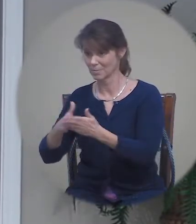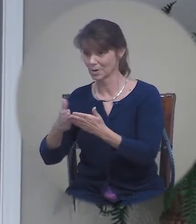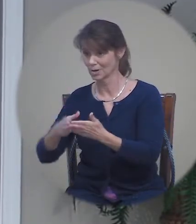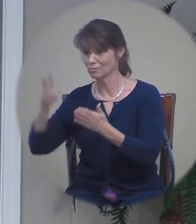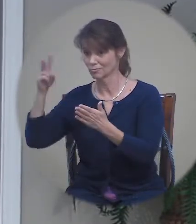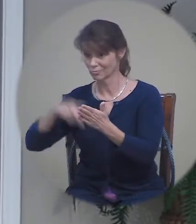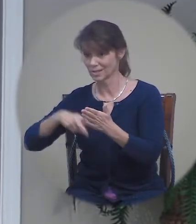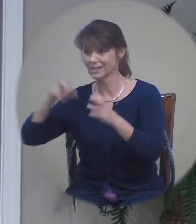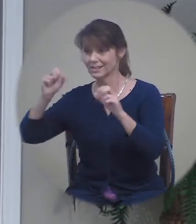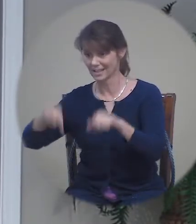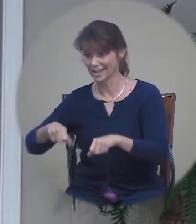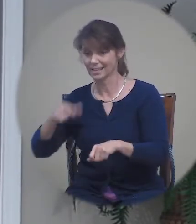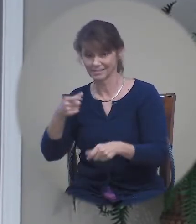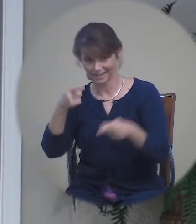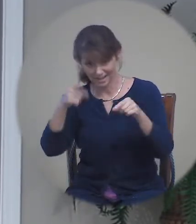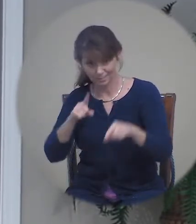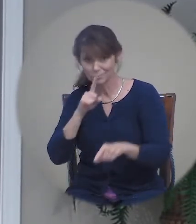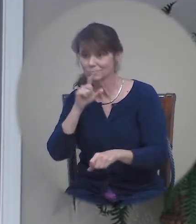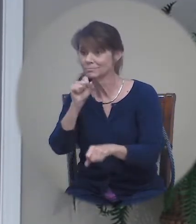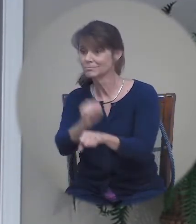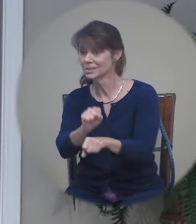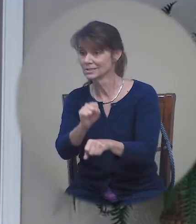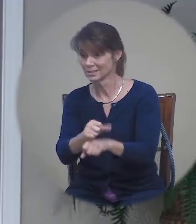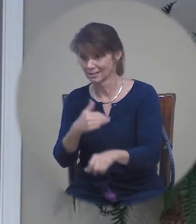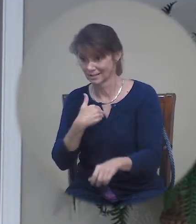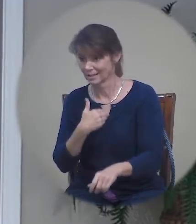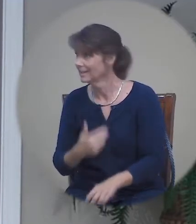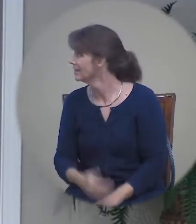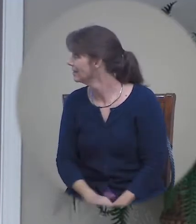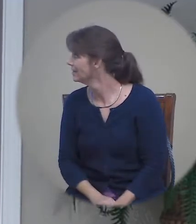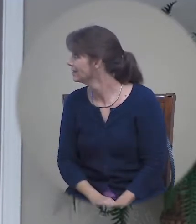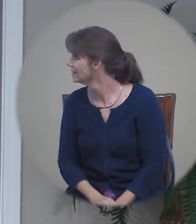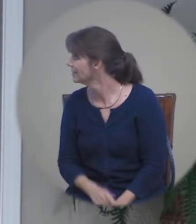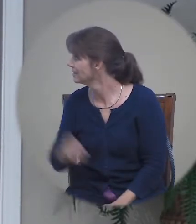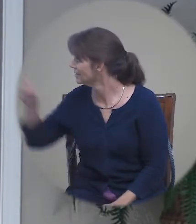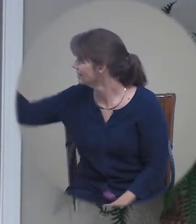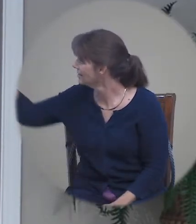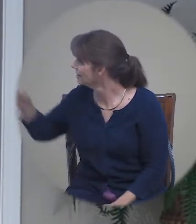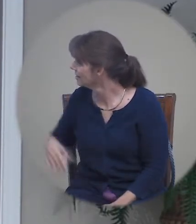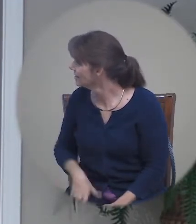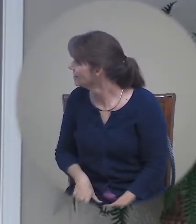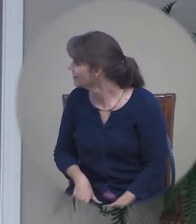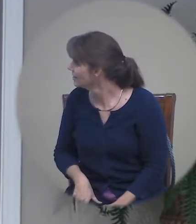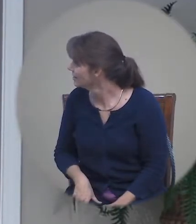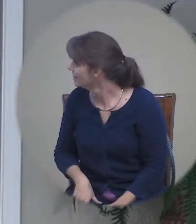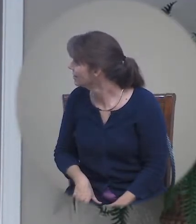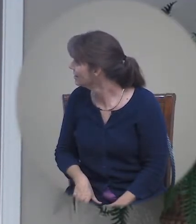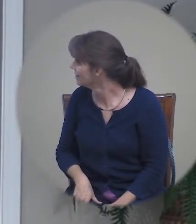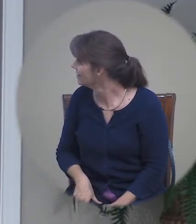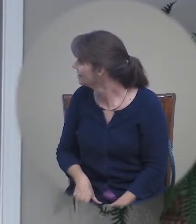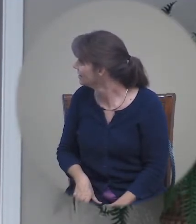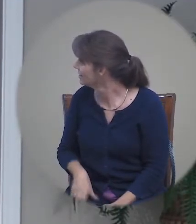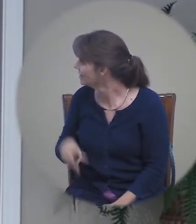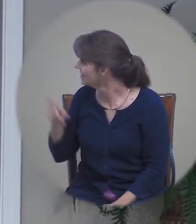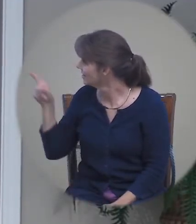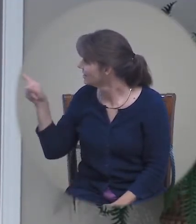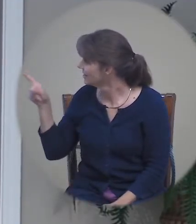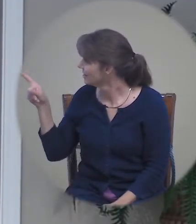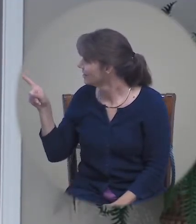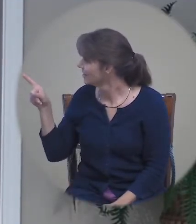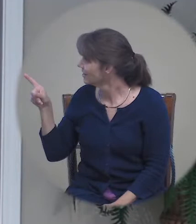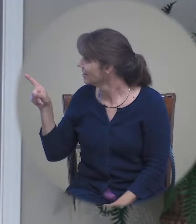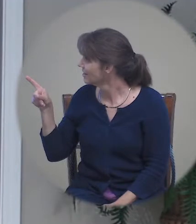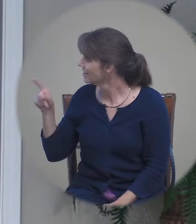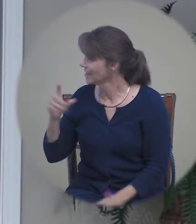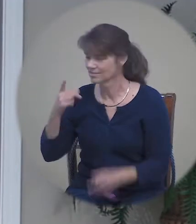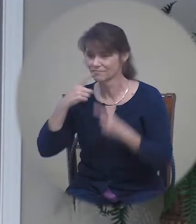got to spin it. And what Bob was referring to is an artifact called the Taylor Prism. And one of the famous quotes is what Bob